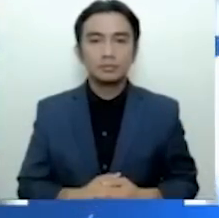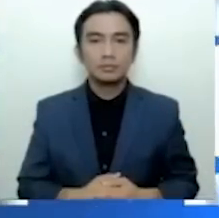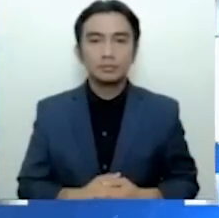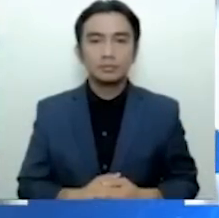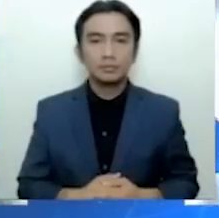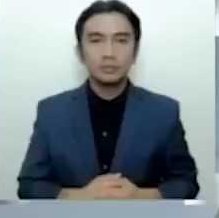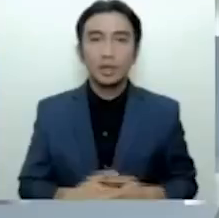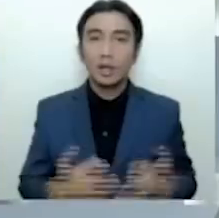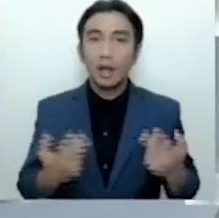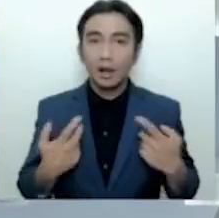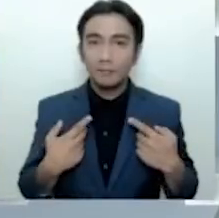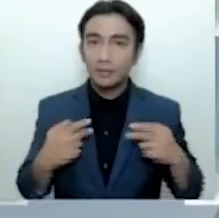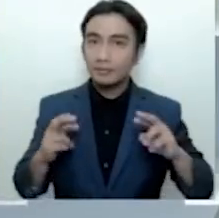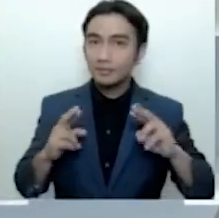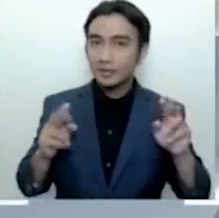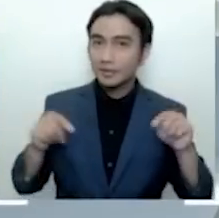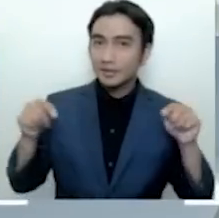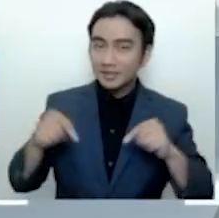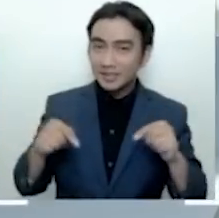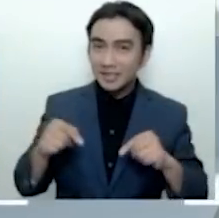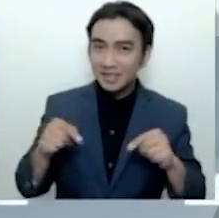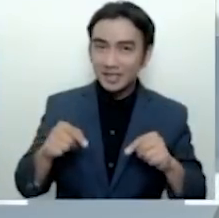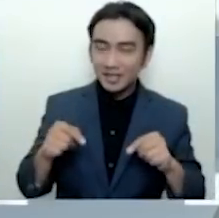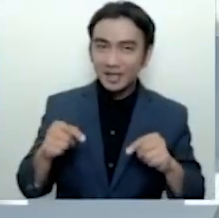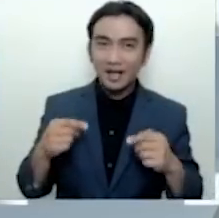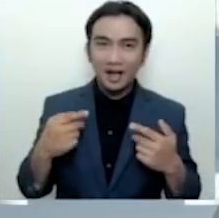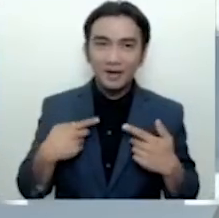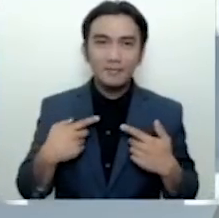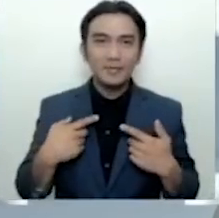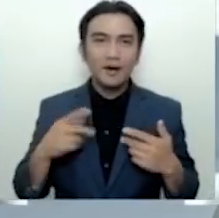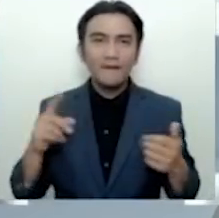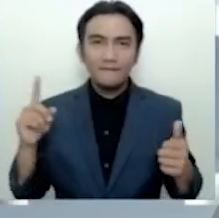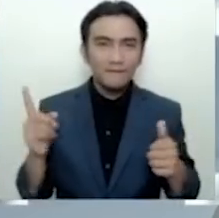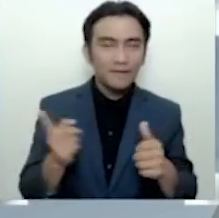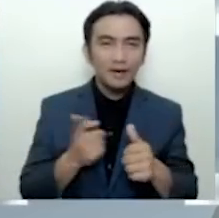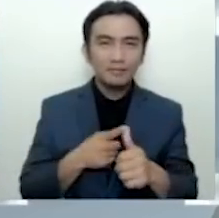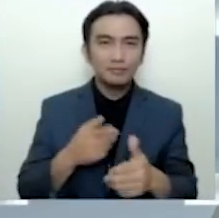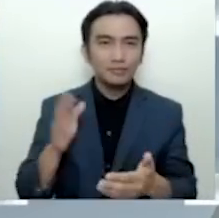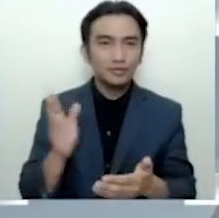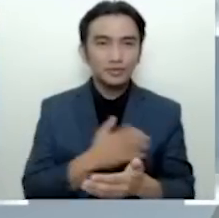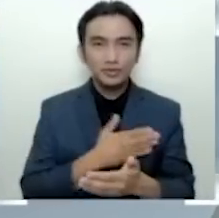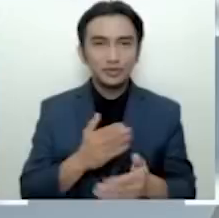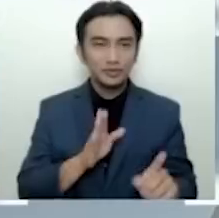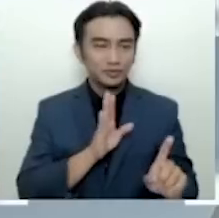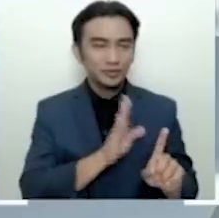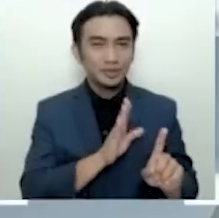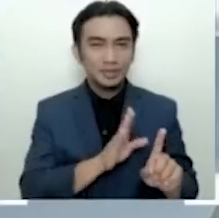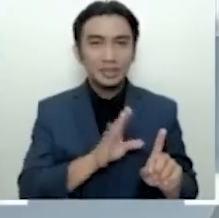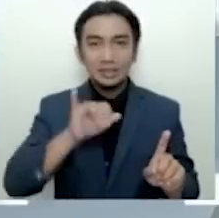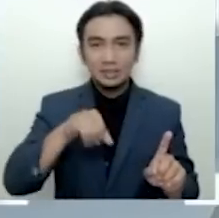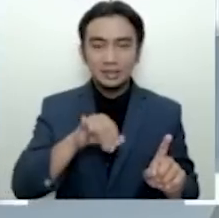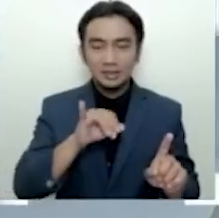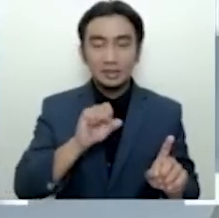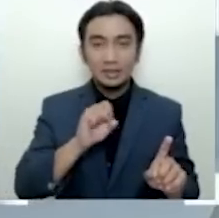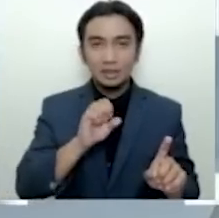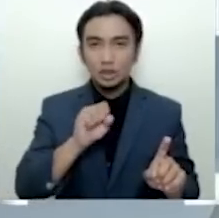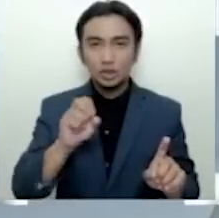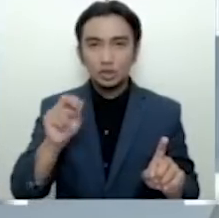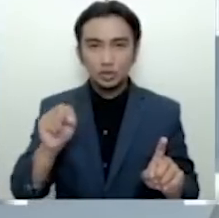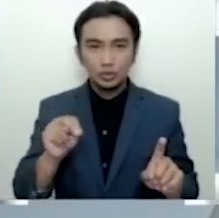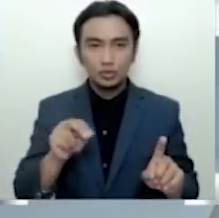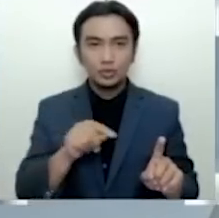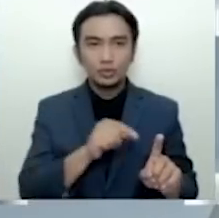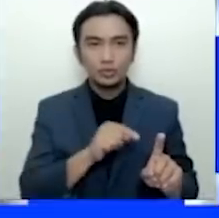Blinks, it's finally here. Lumabas na po ang first ever solo album ni Blackpink member Jisoo na Me.